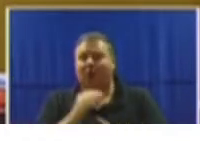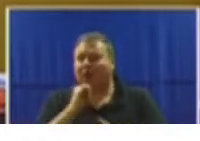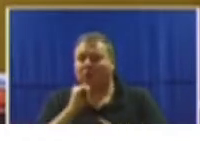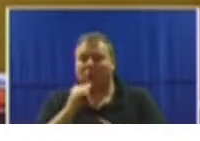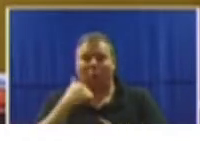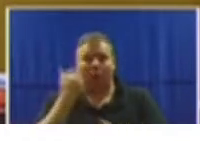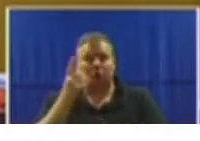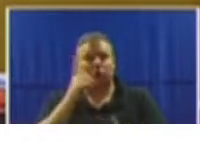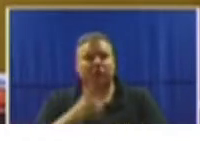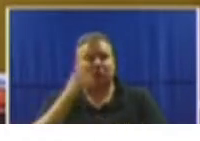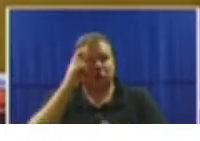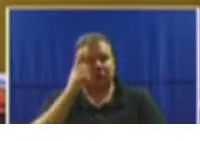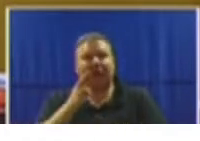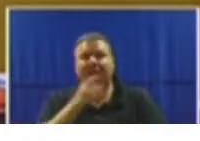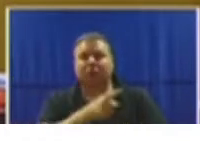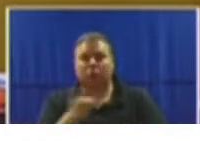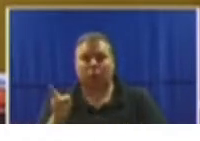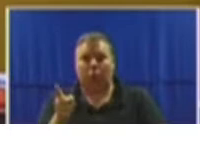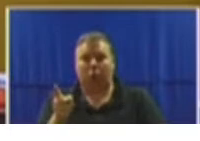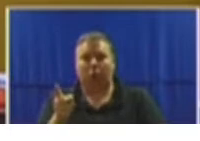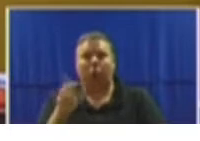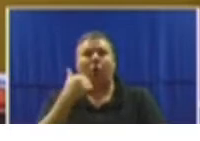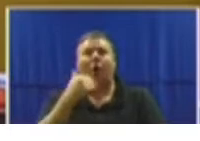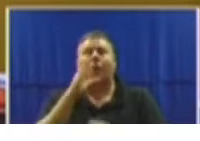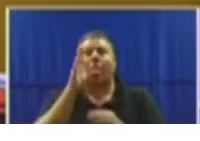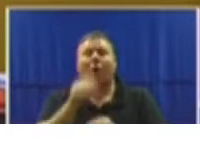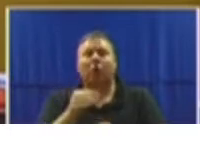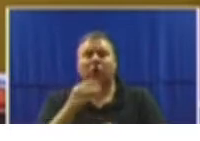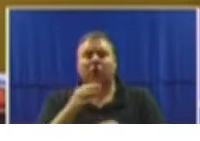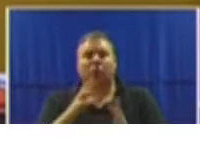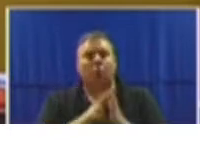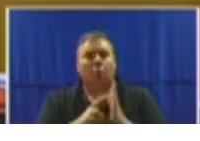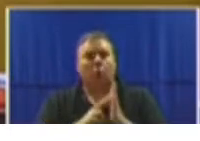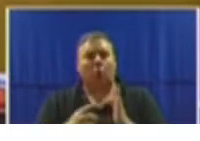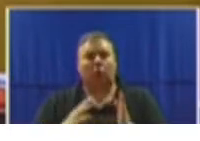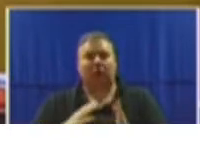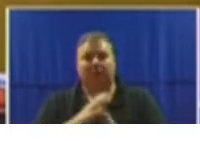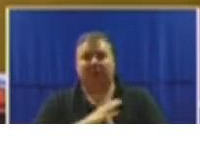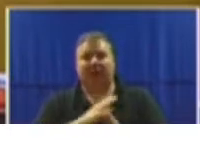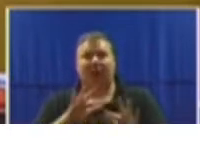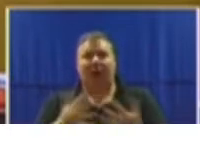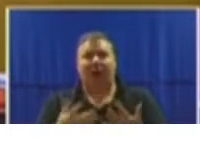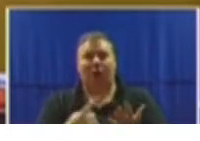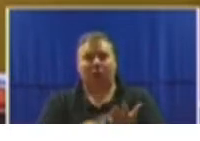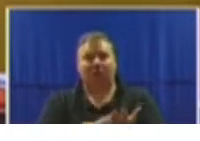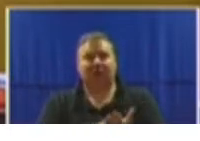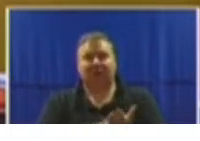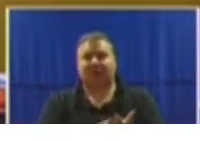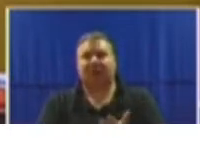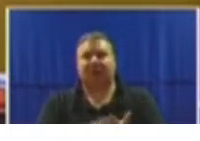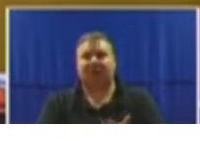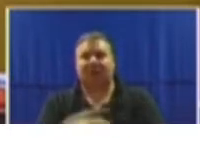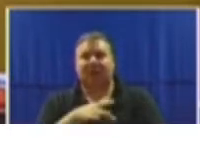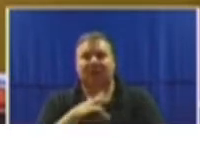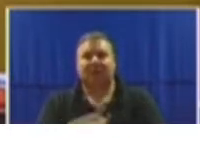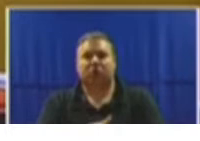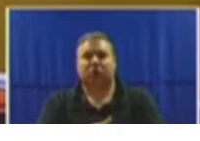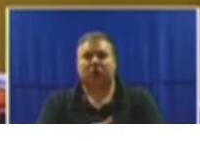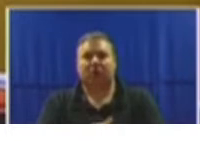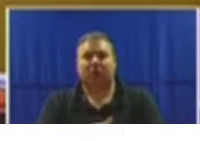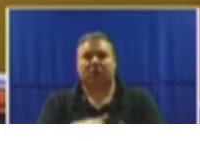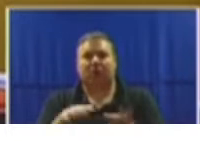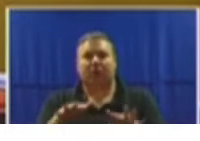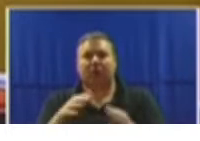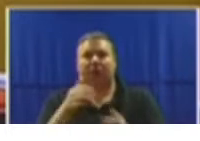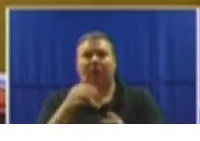you, but I do want to make an appeal to the Rules Committee that you reconsider the position of people